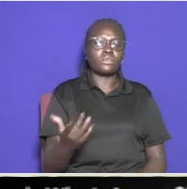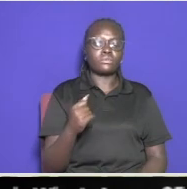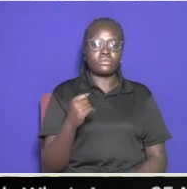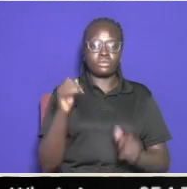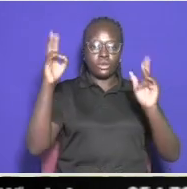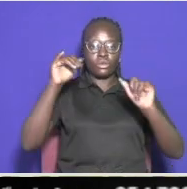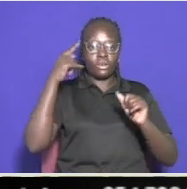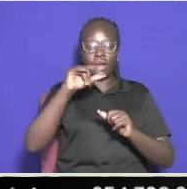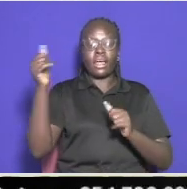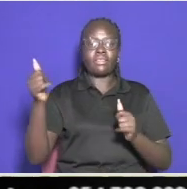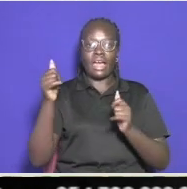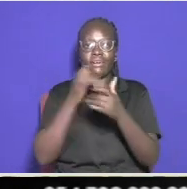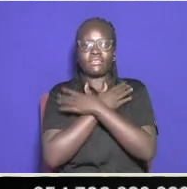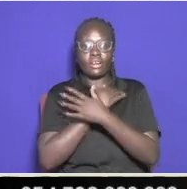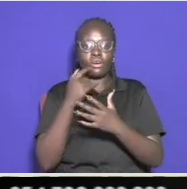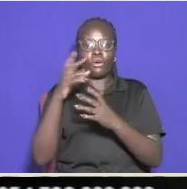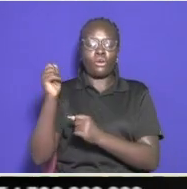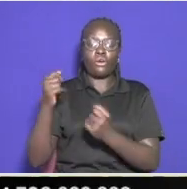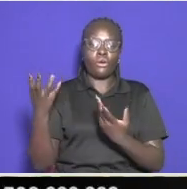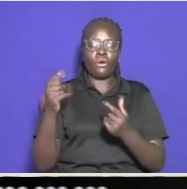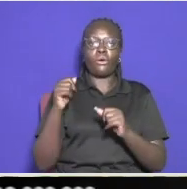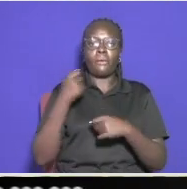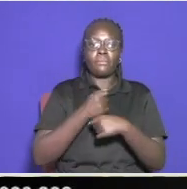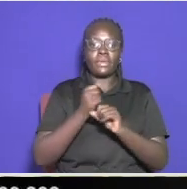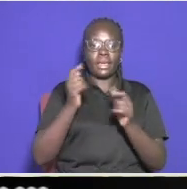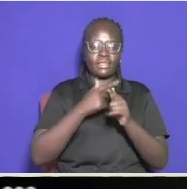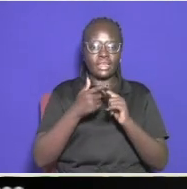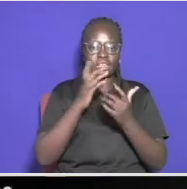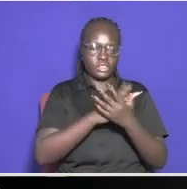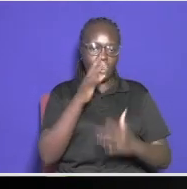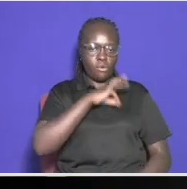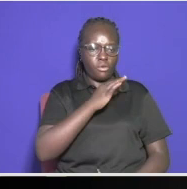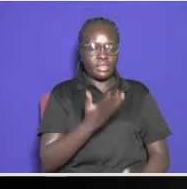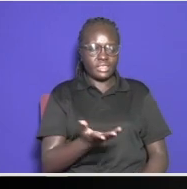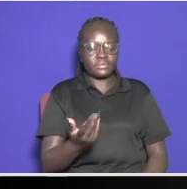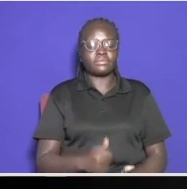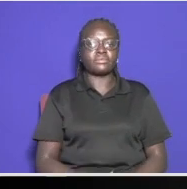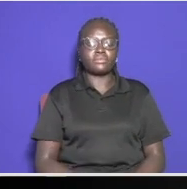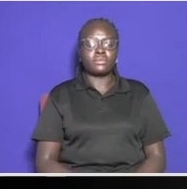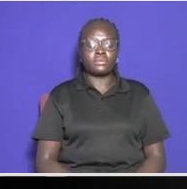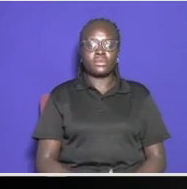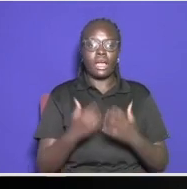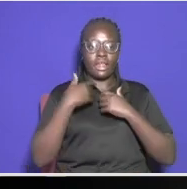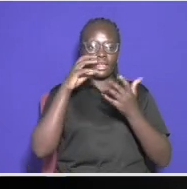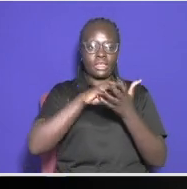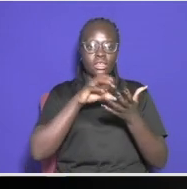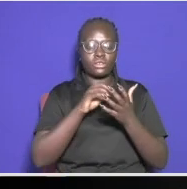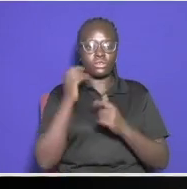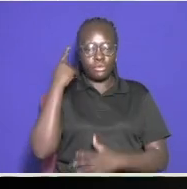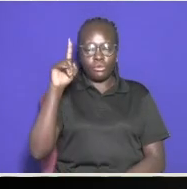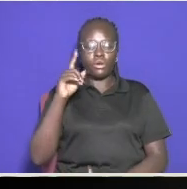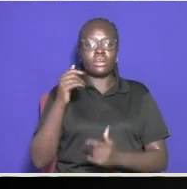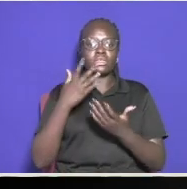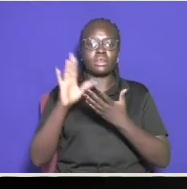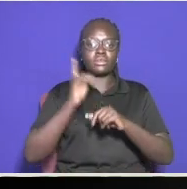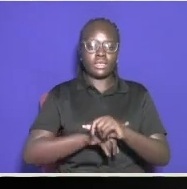for a fellow baker and bake at their place and decorate and share the profit with them? We also have had issues with sometimes,